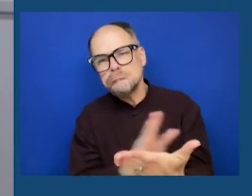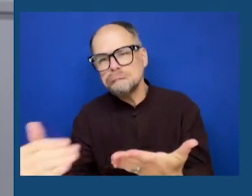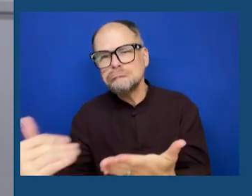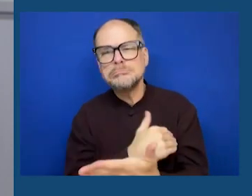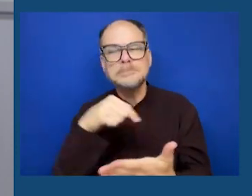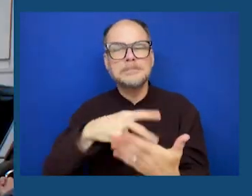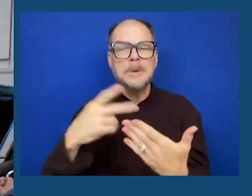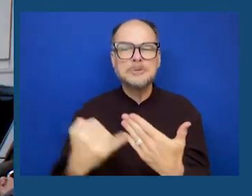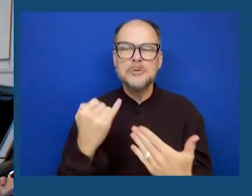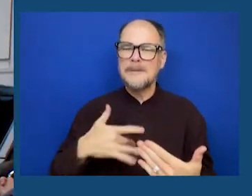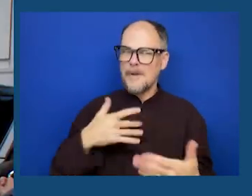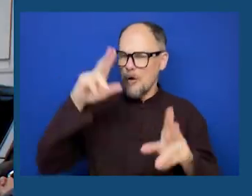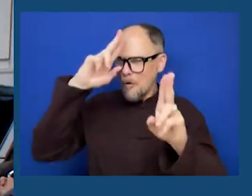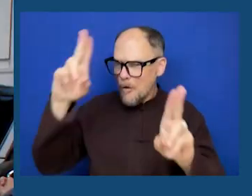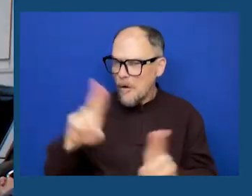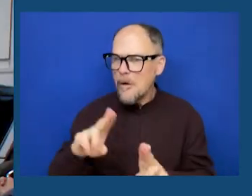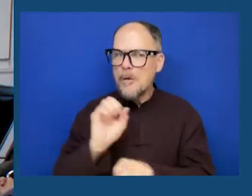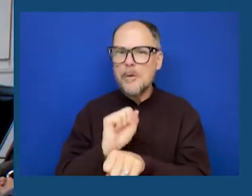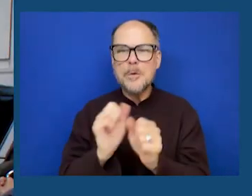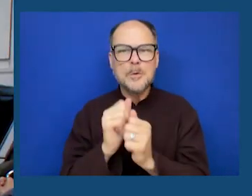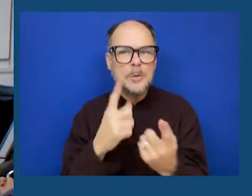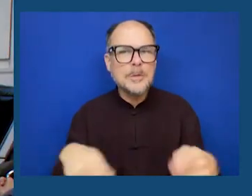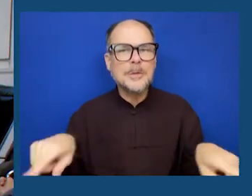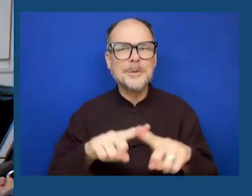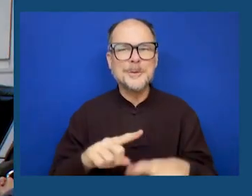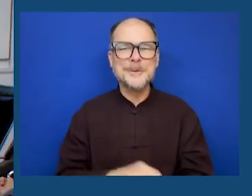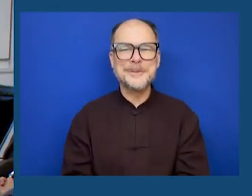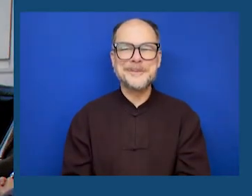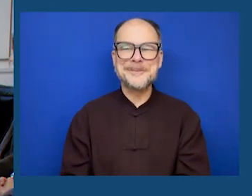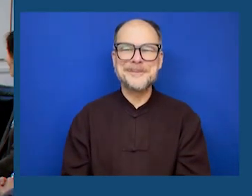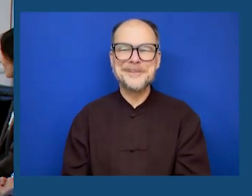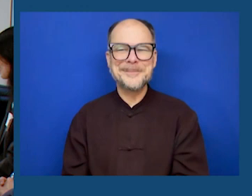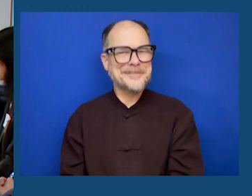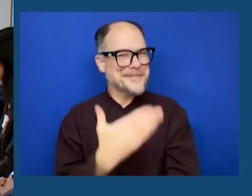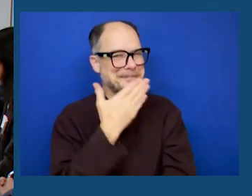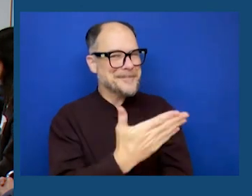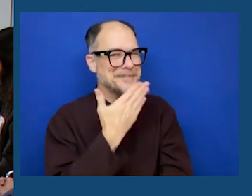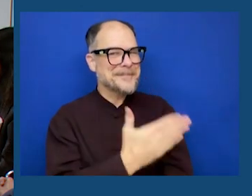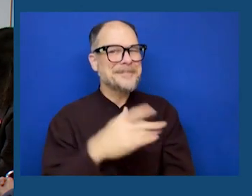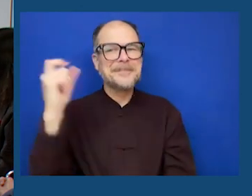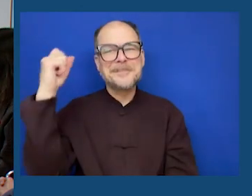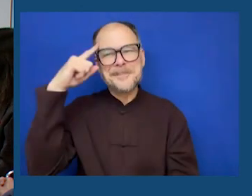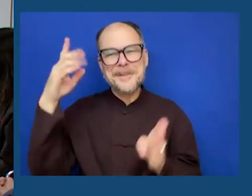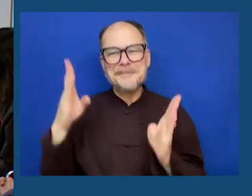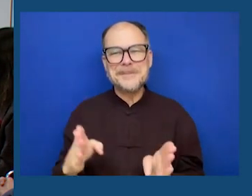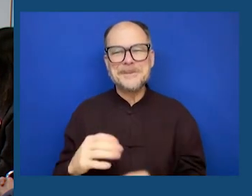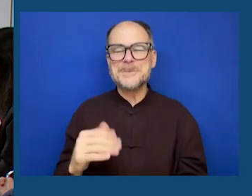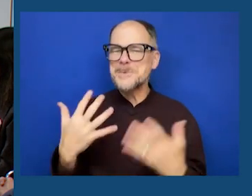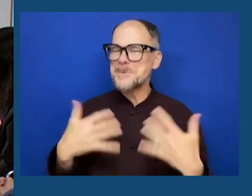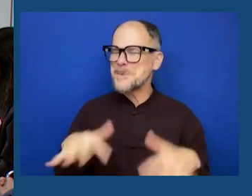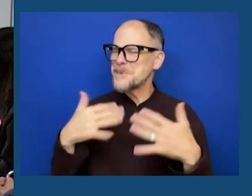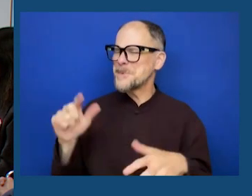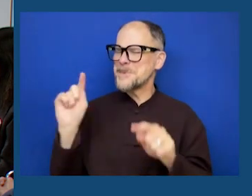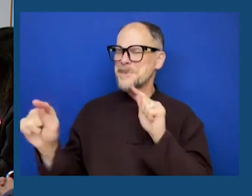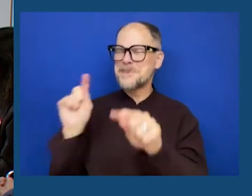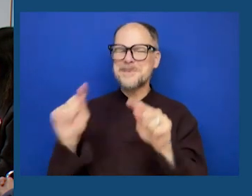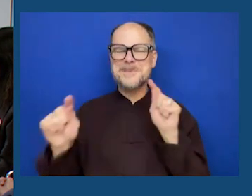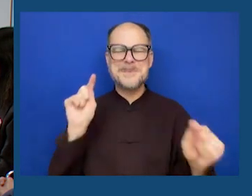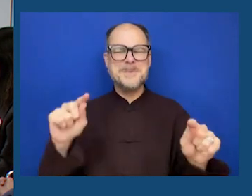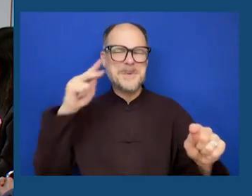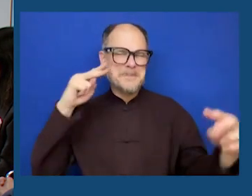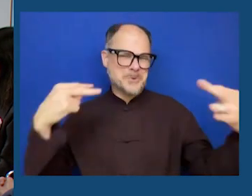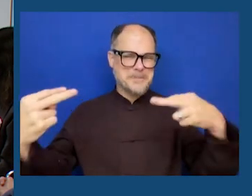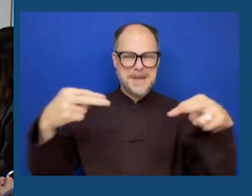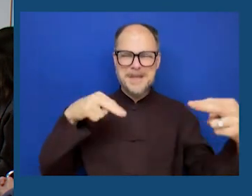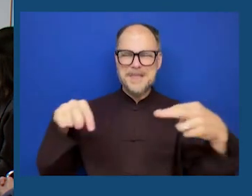you. Thank you. Thank you. Well, amazing perspectives, reminding me that this really was a brilliant